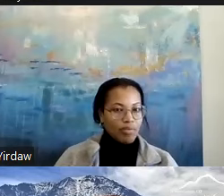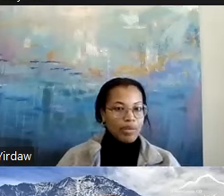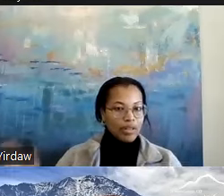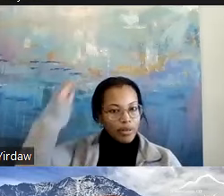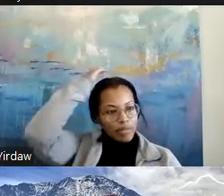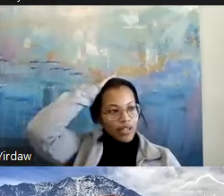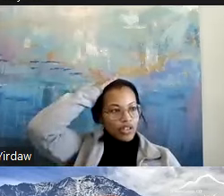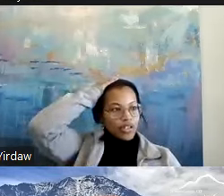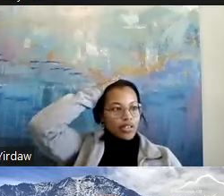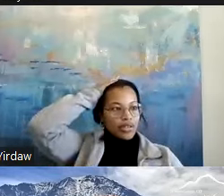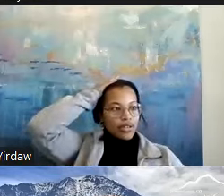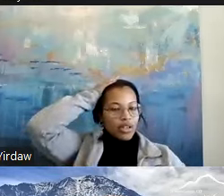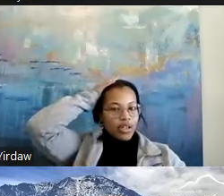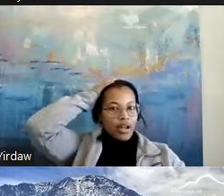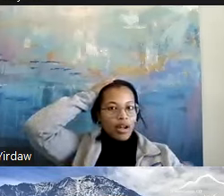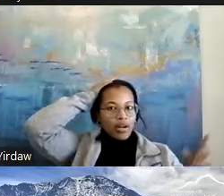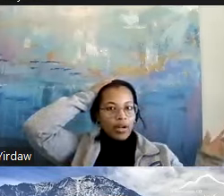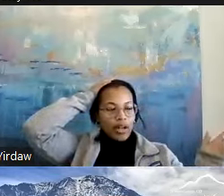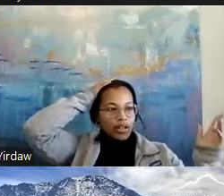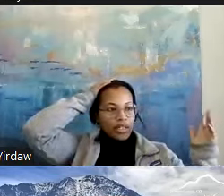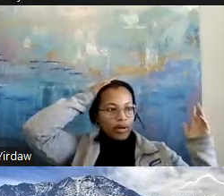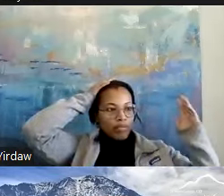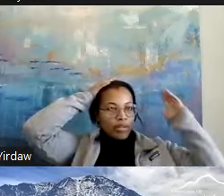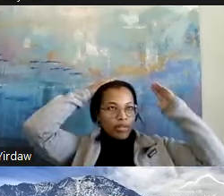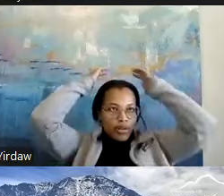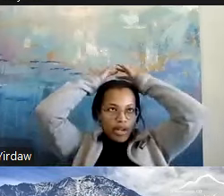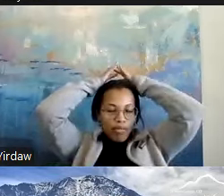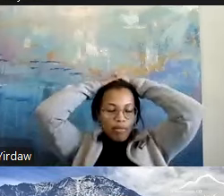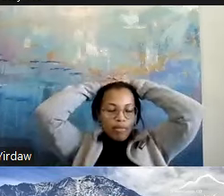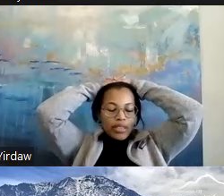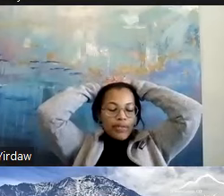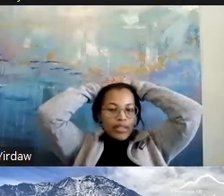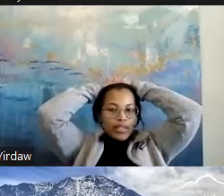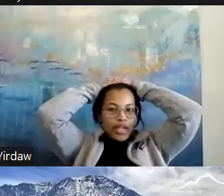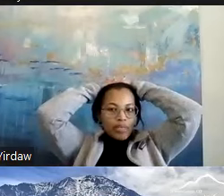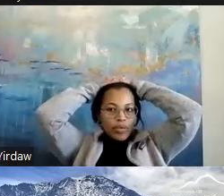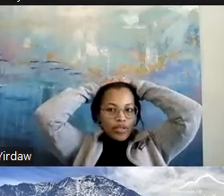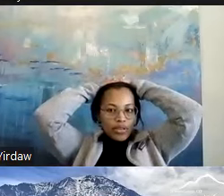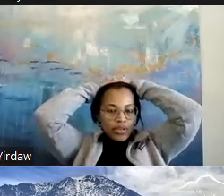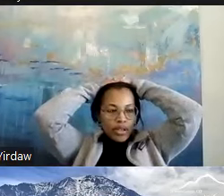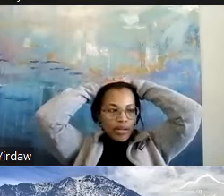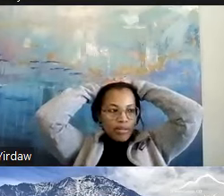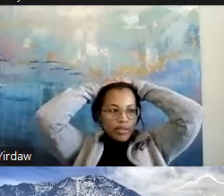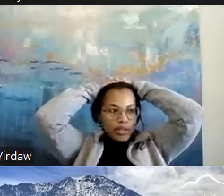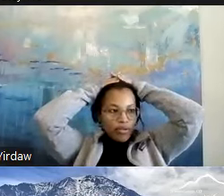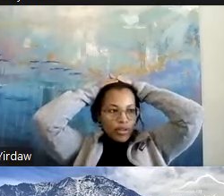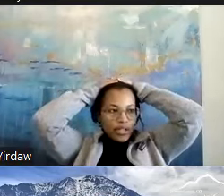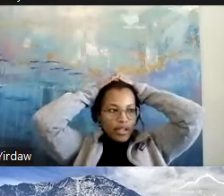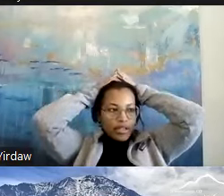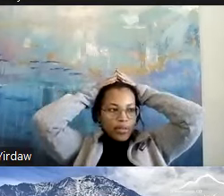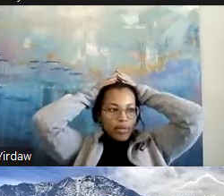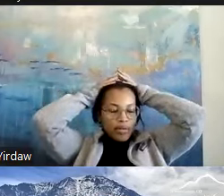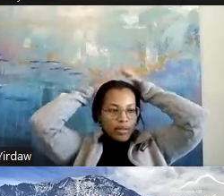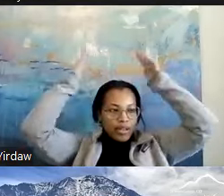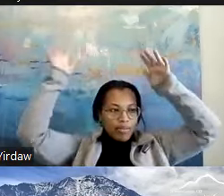Maybe then the recommendation is, I know Erin had talked about, creating more publicly facing dashboards and related to